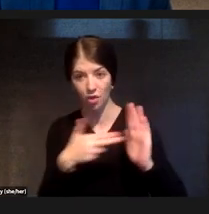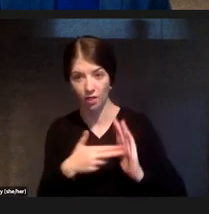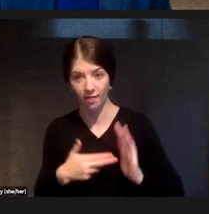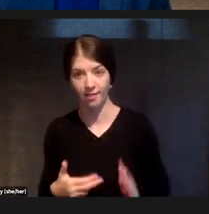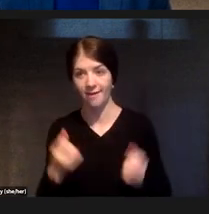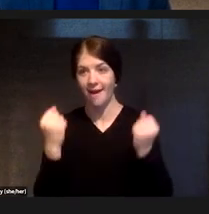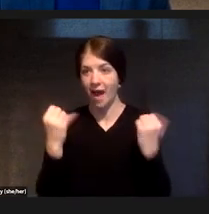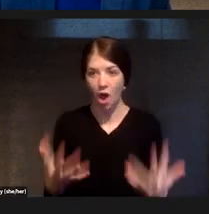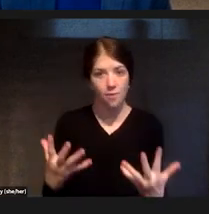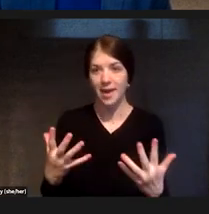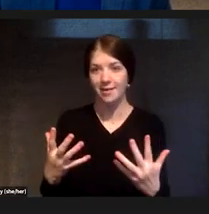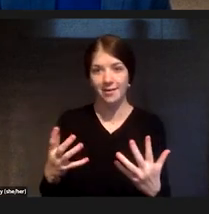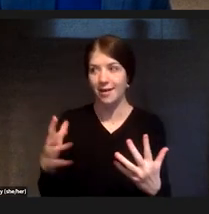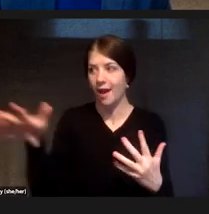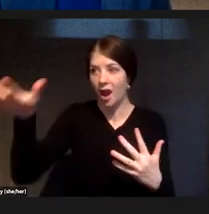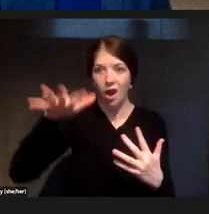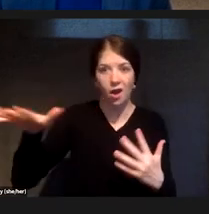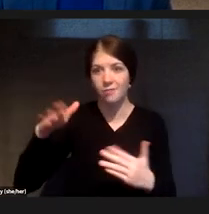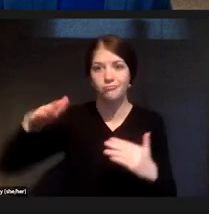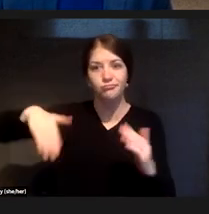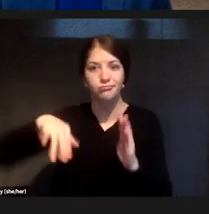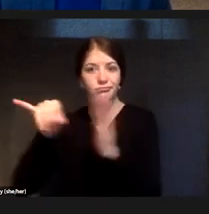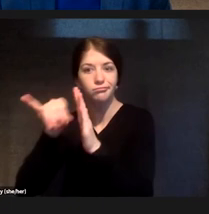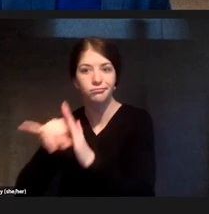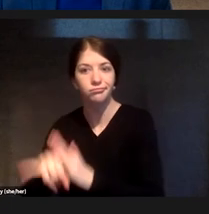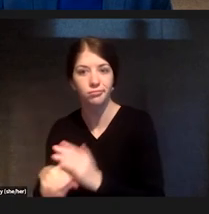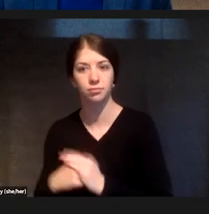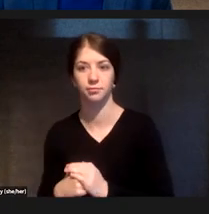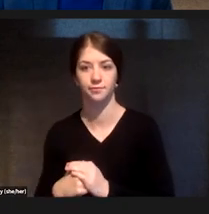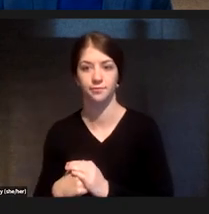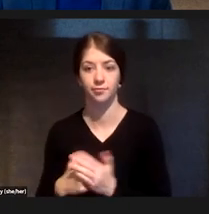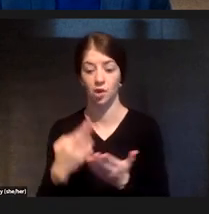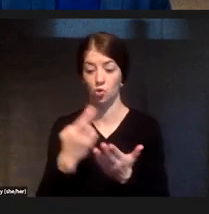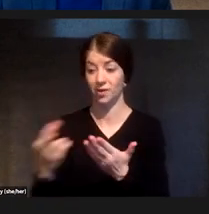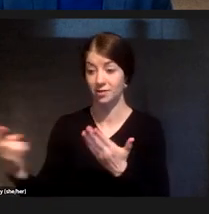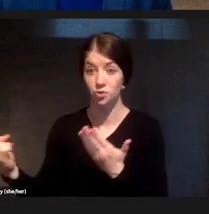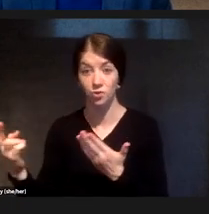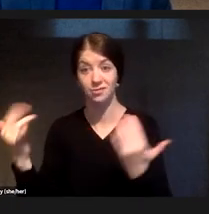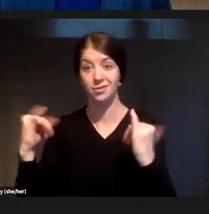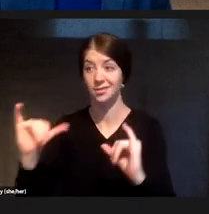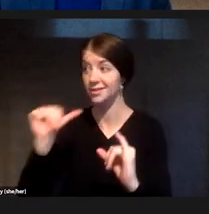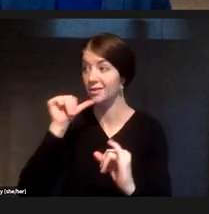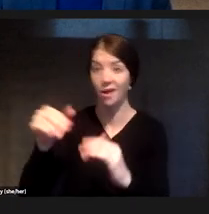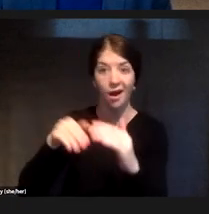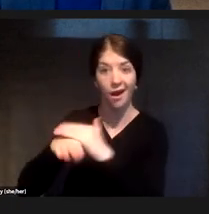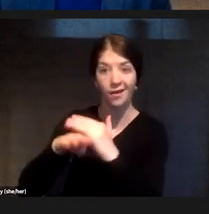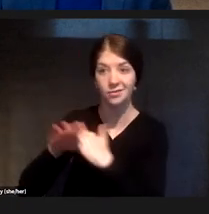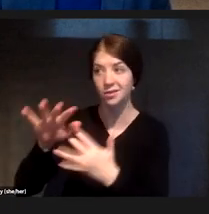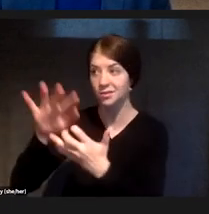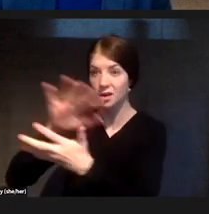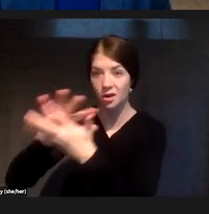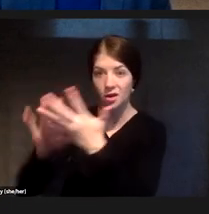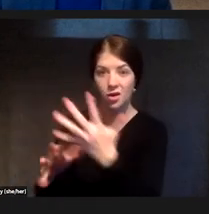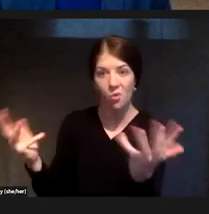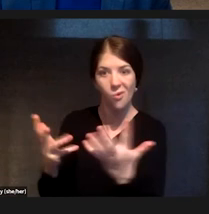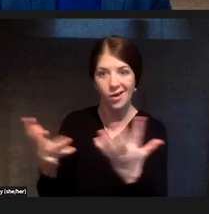not identified yet? What resources have we not untapped to then be able to provide everyone with equitable access to